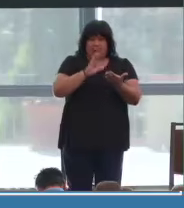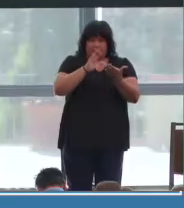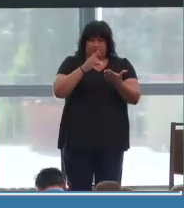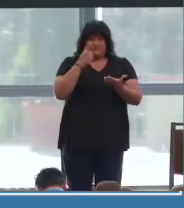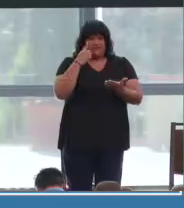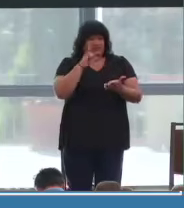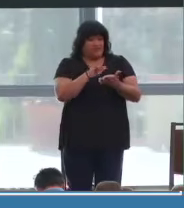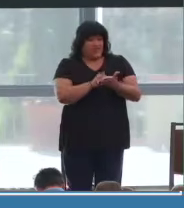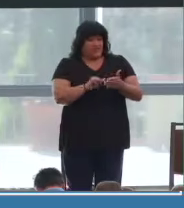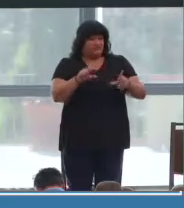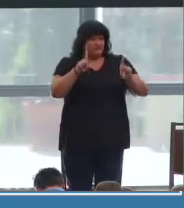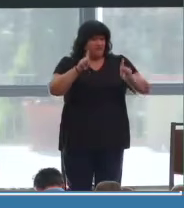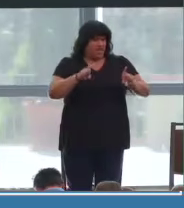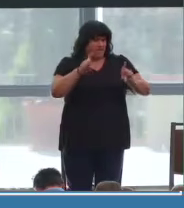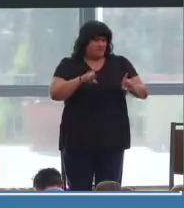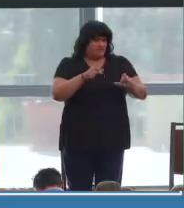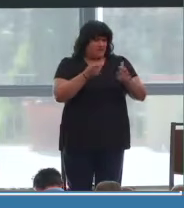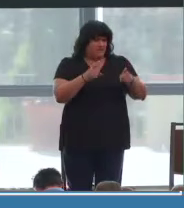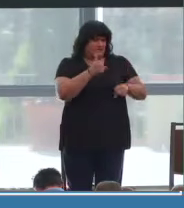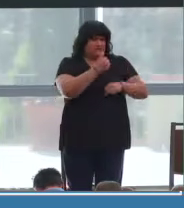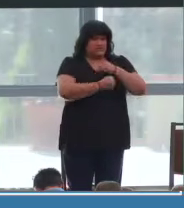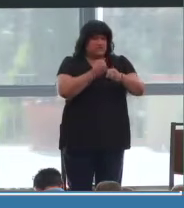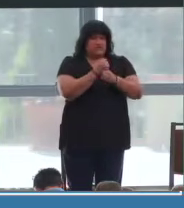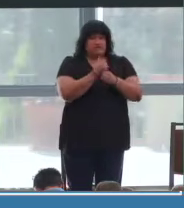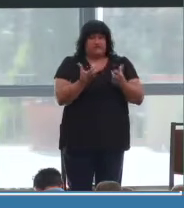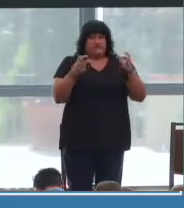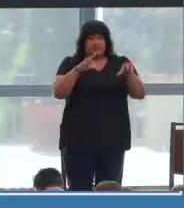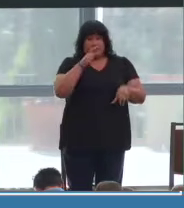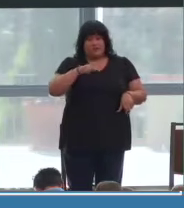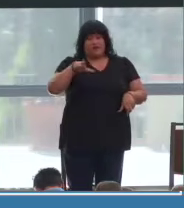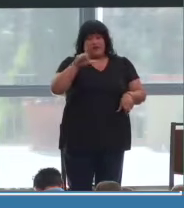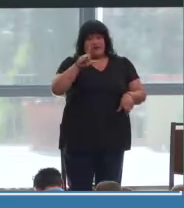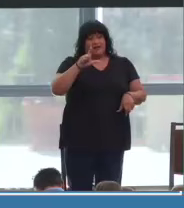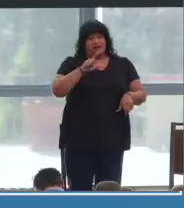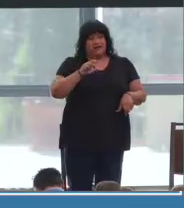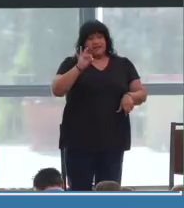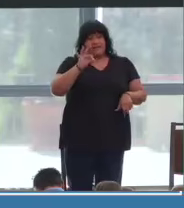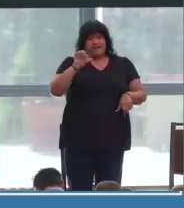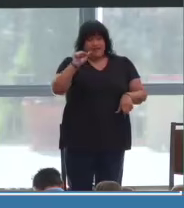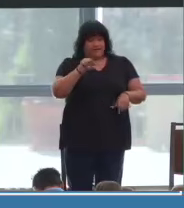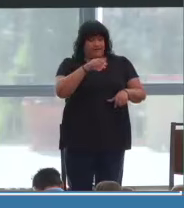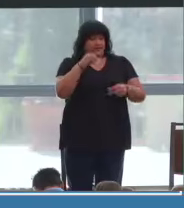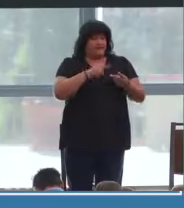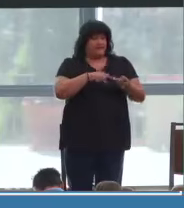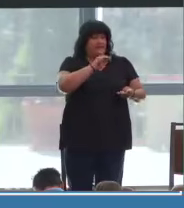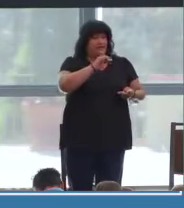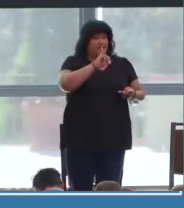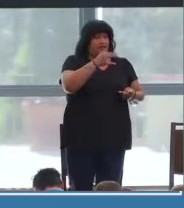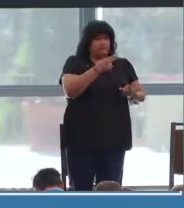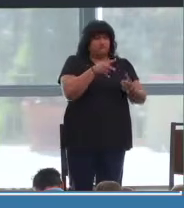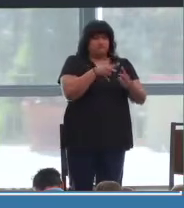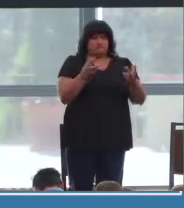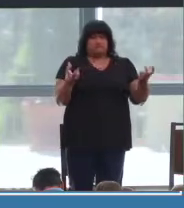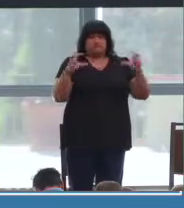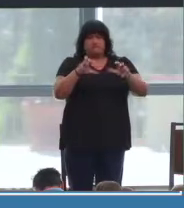going on for 10 years, funded by the LFA and the NIH, and